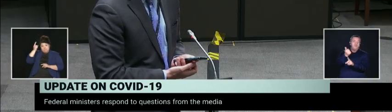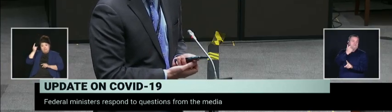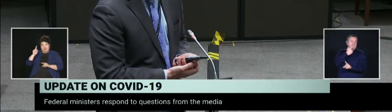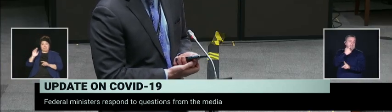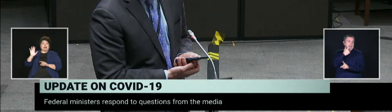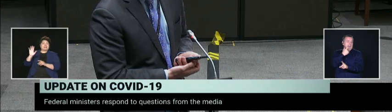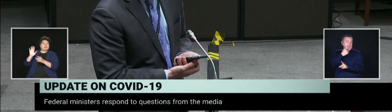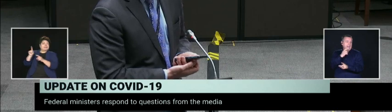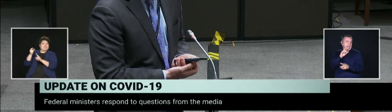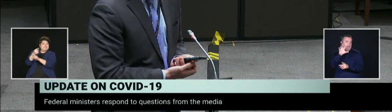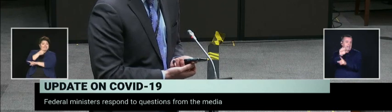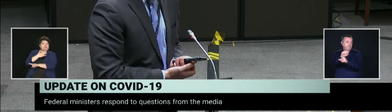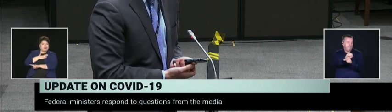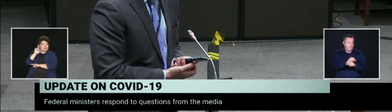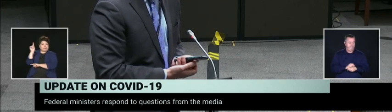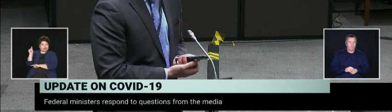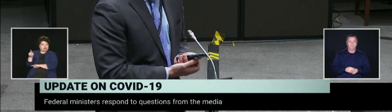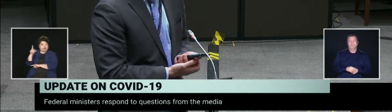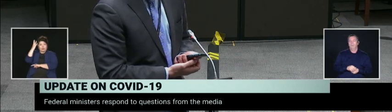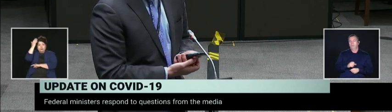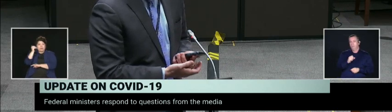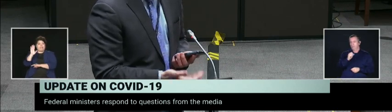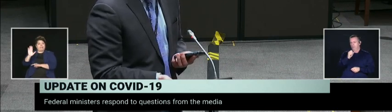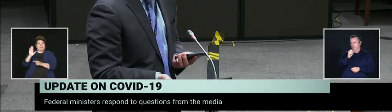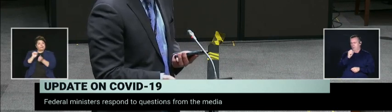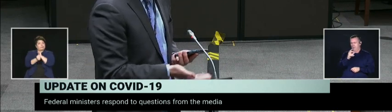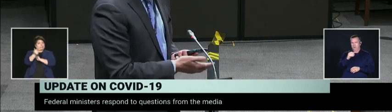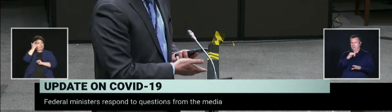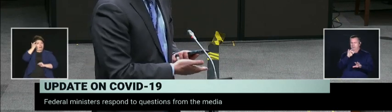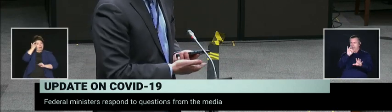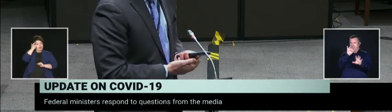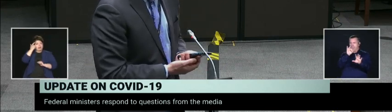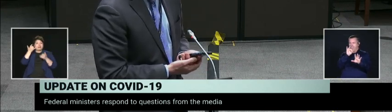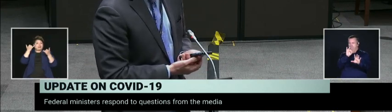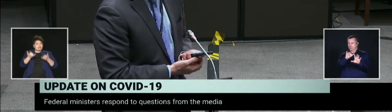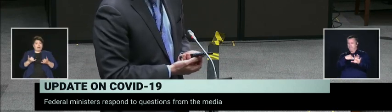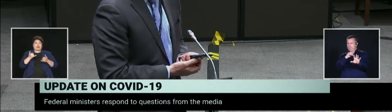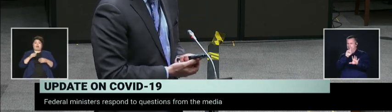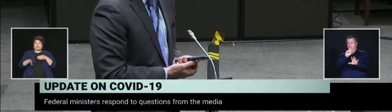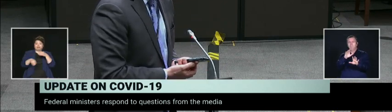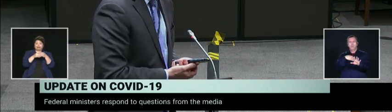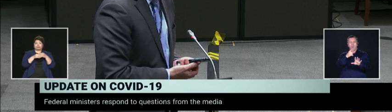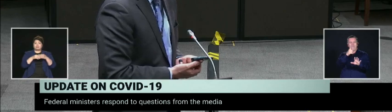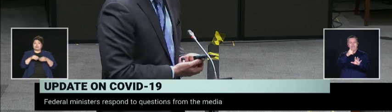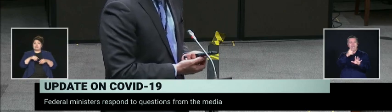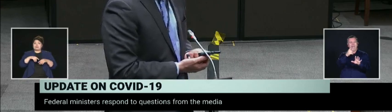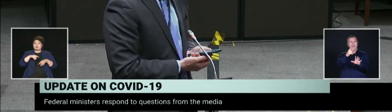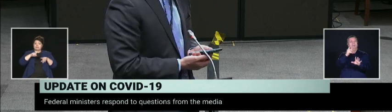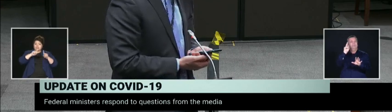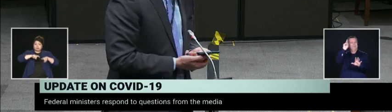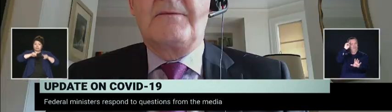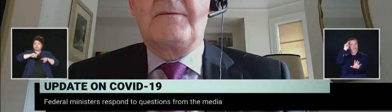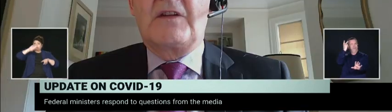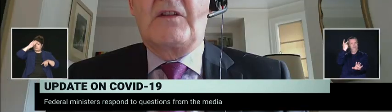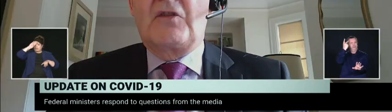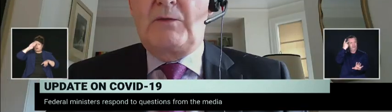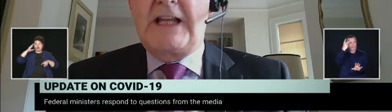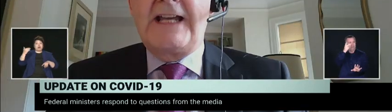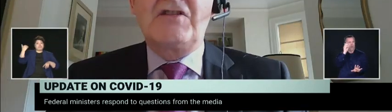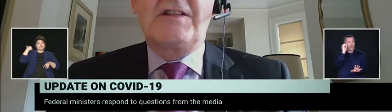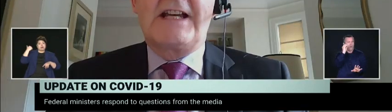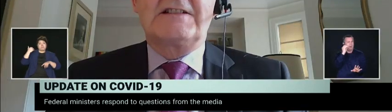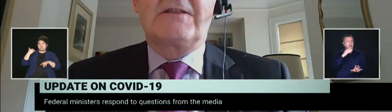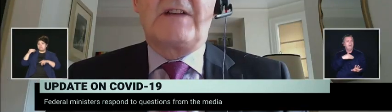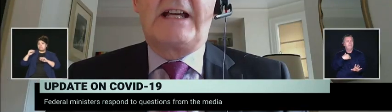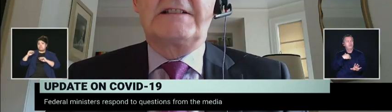your mind in deciding to now use temperature checks as opposed to a couple of months ago when that was not the case? So I